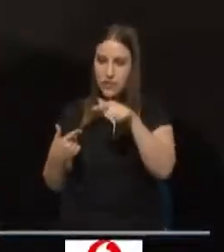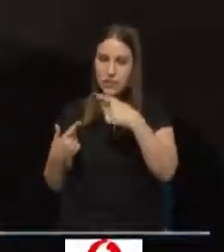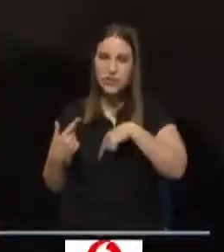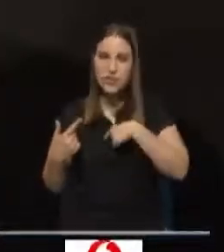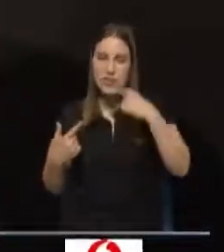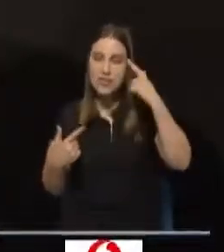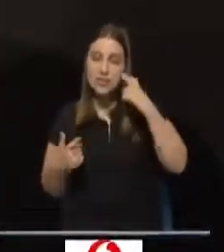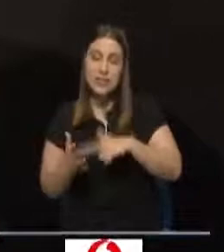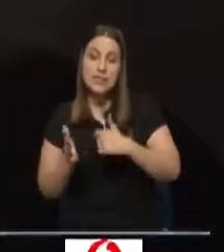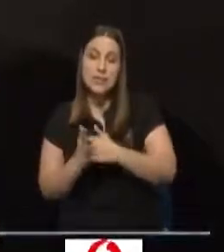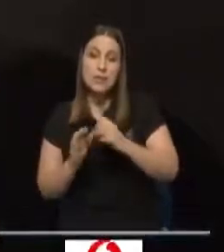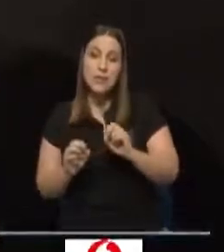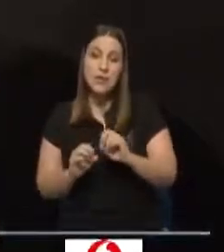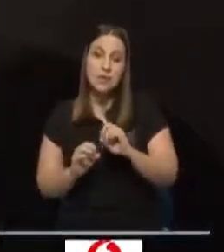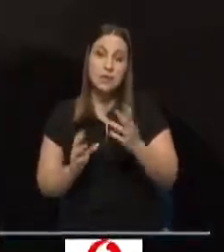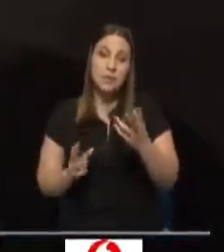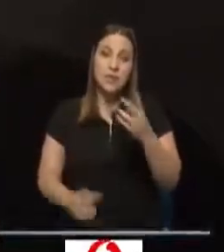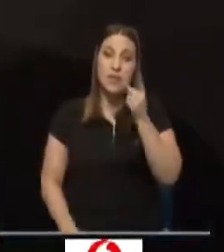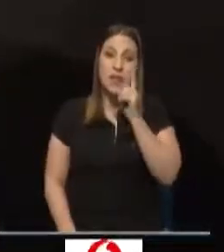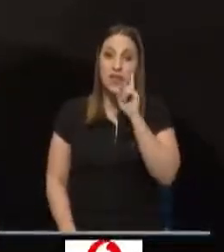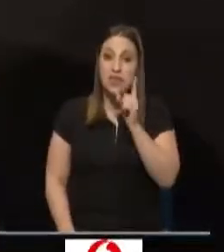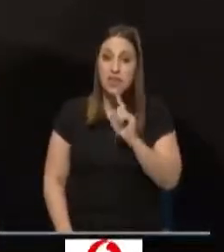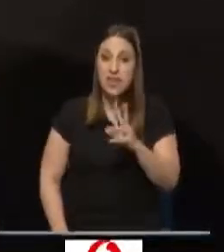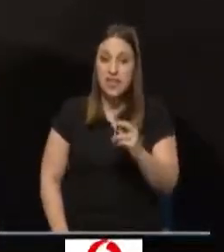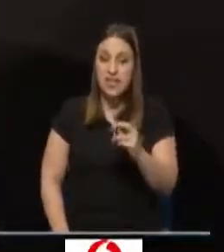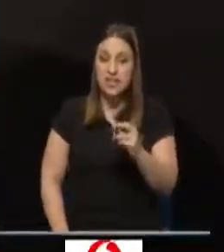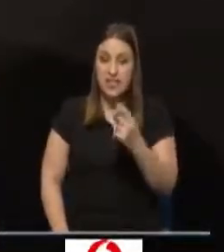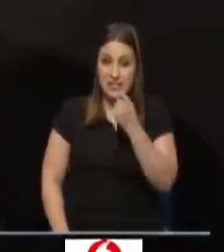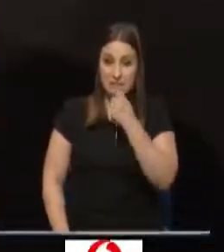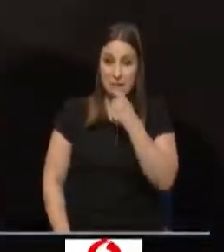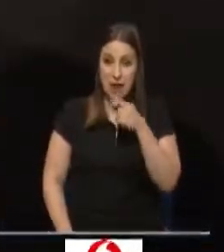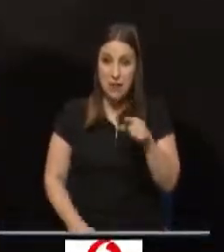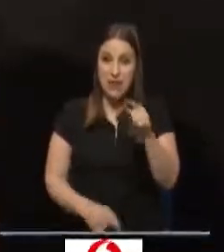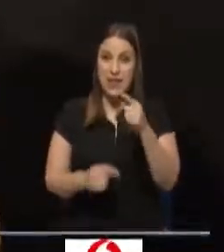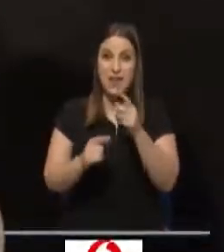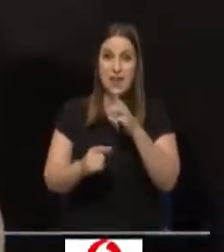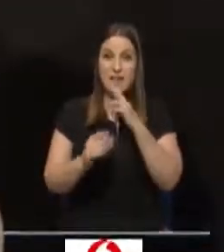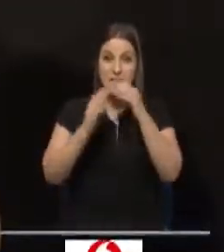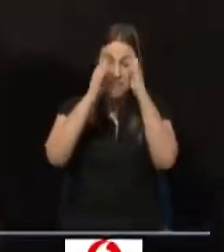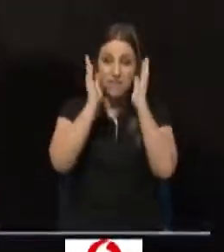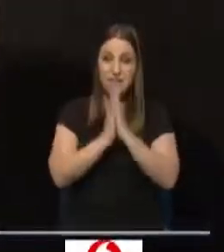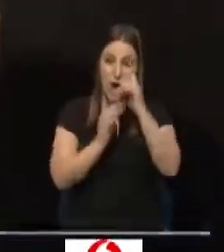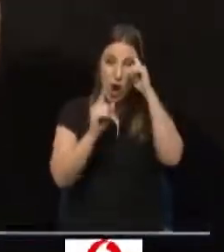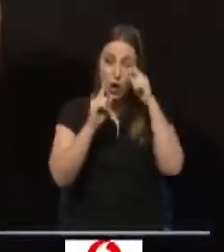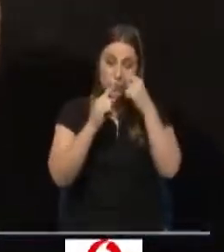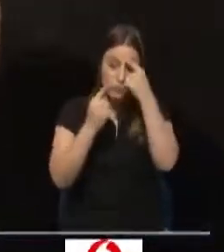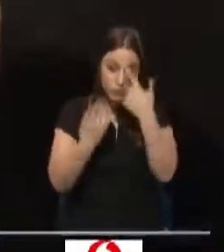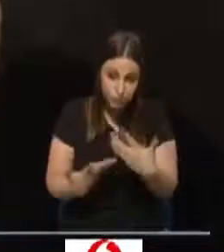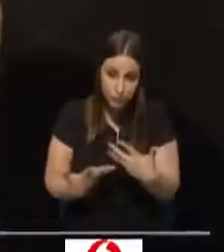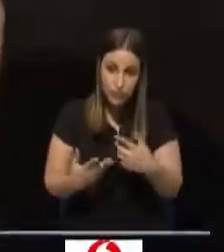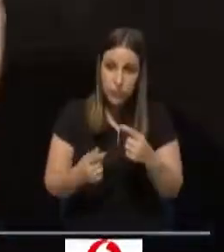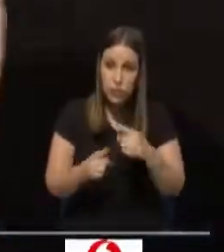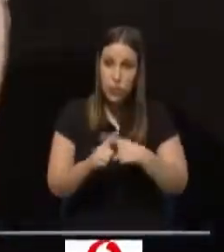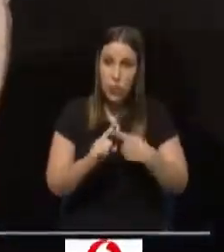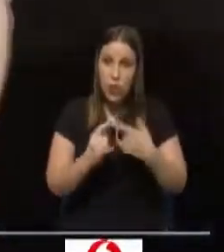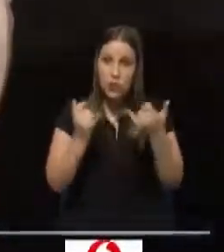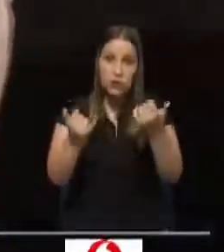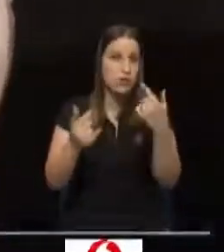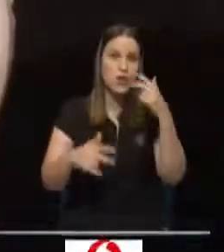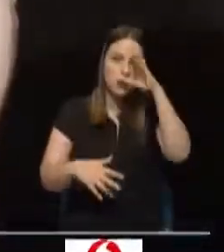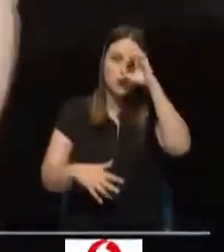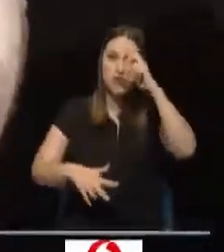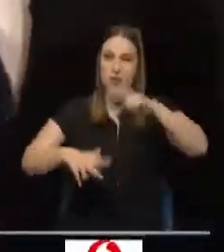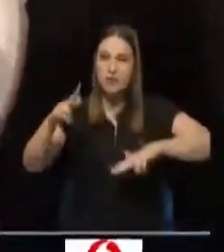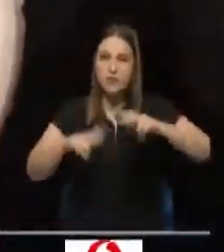plans. We're always ideally on the 13th of May to go to Fatima, not to find surprises the following year, because it